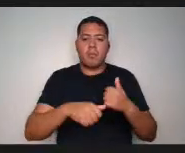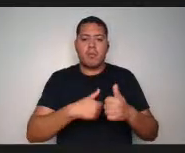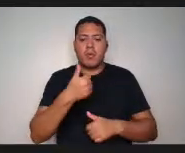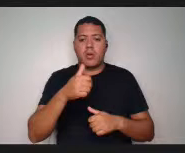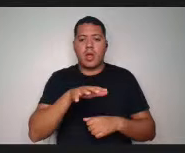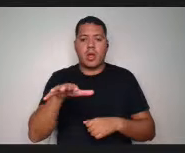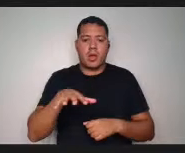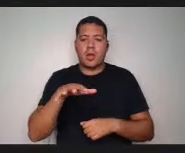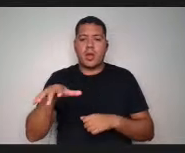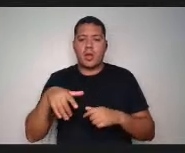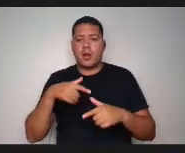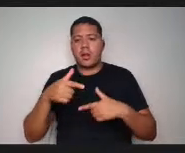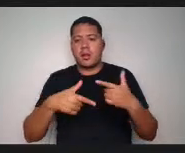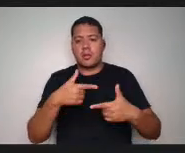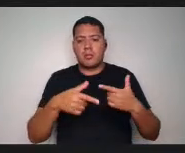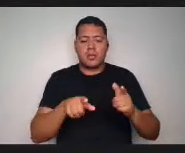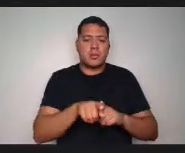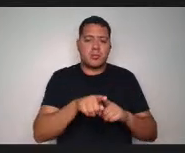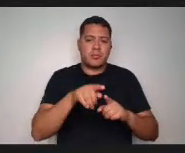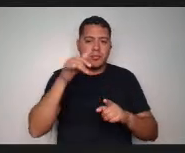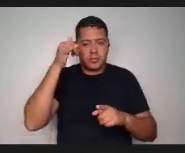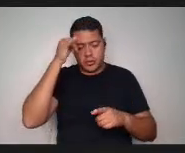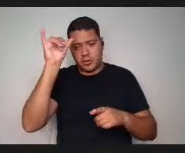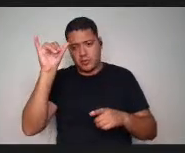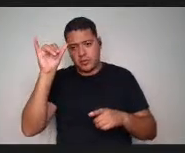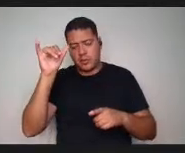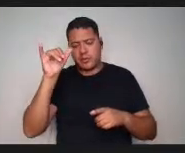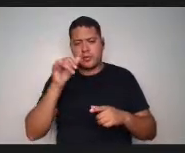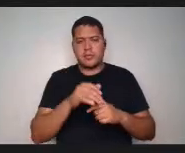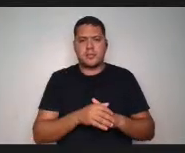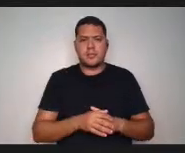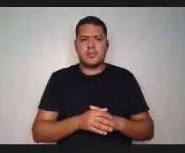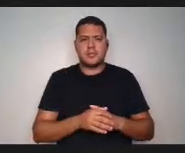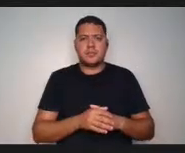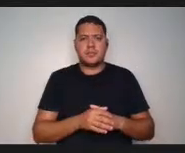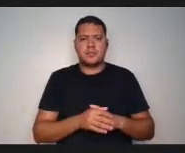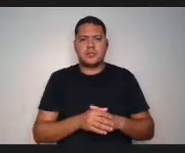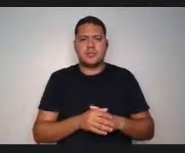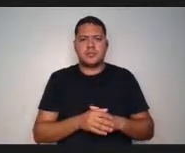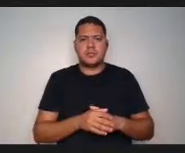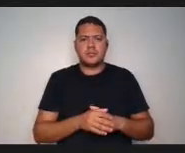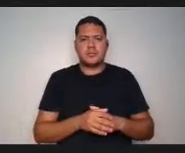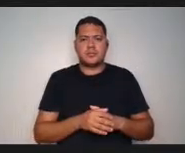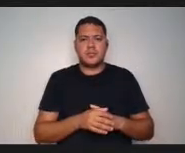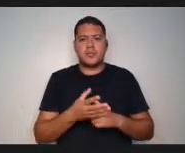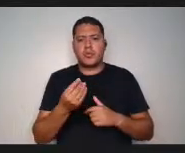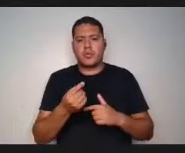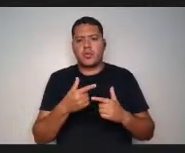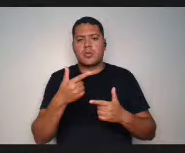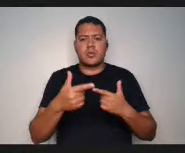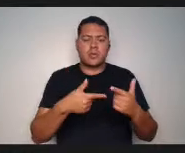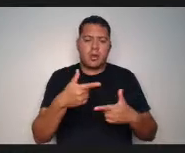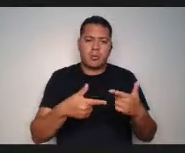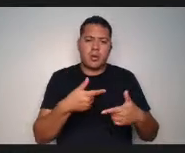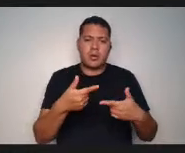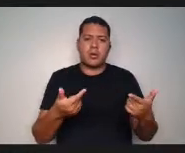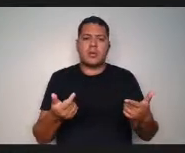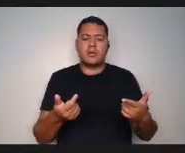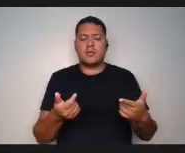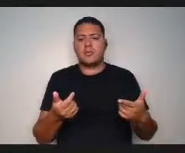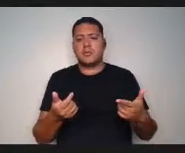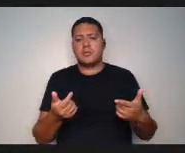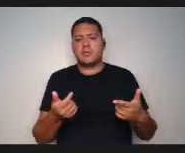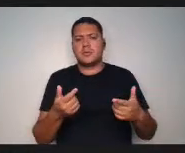And a lot of the important work organization research involves employees or workers in successful